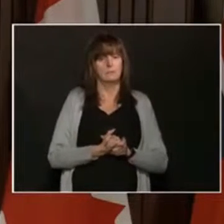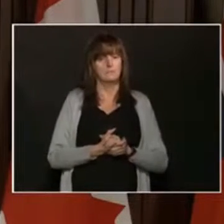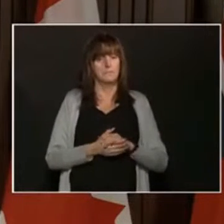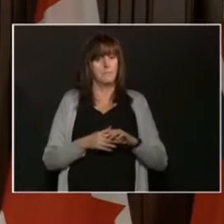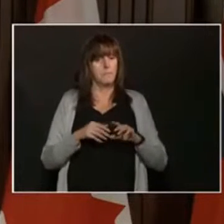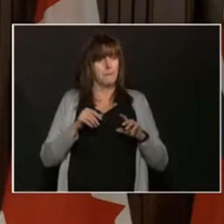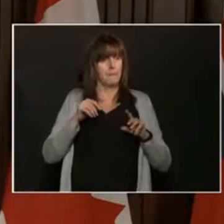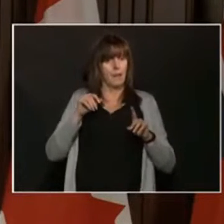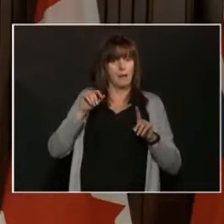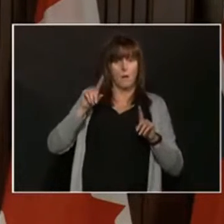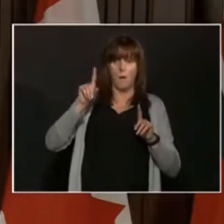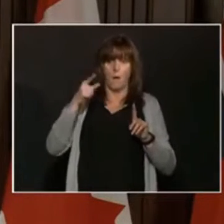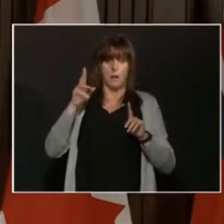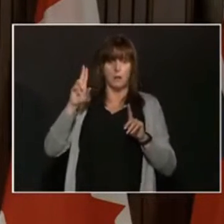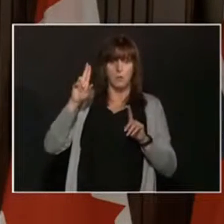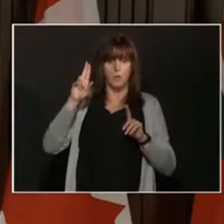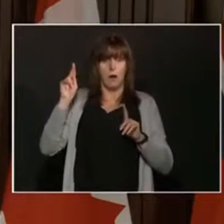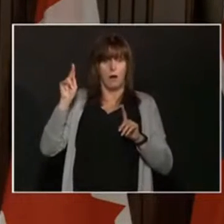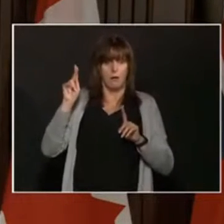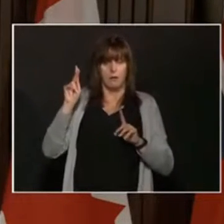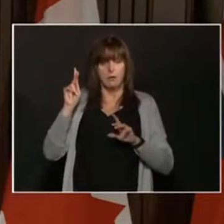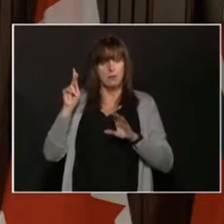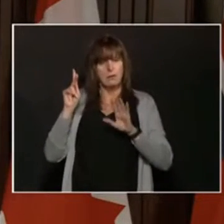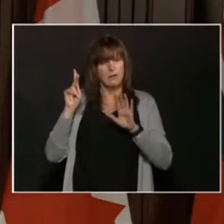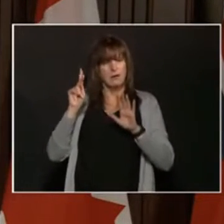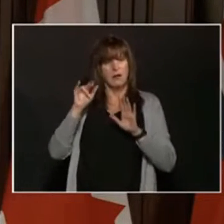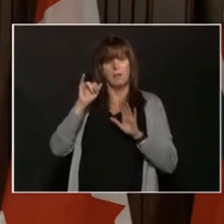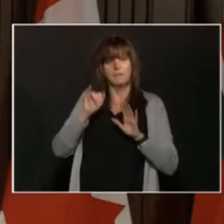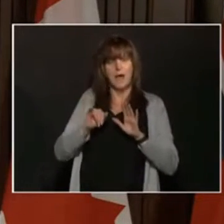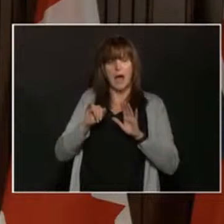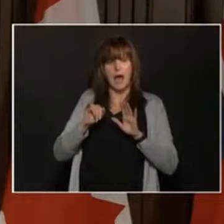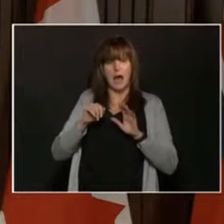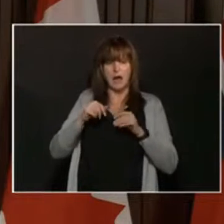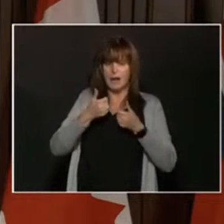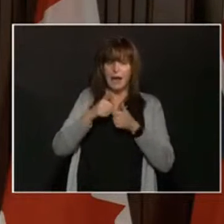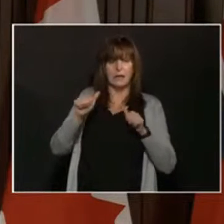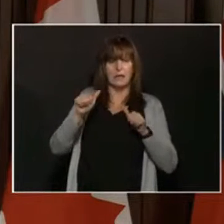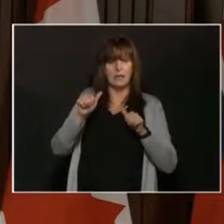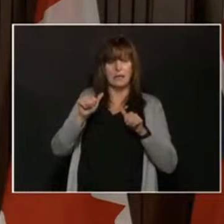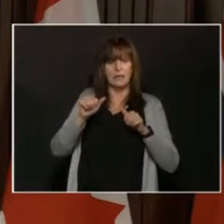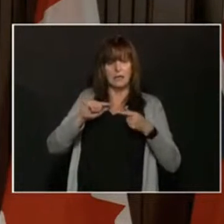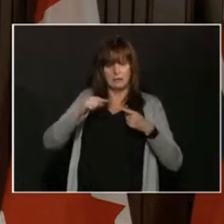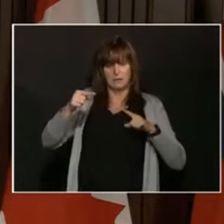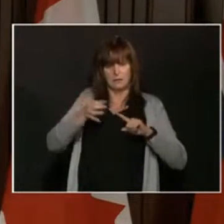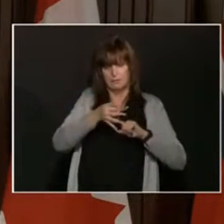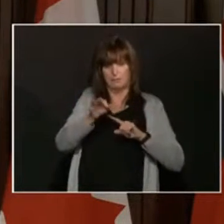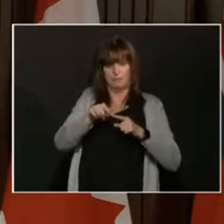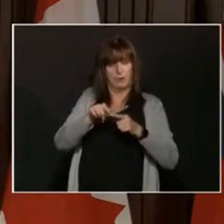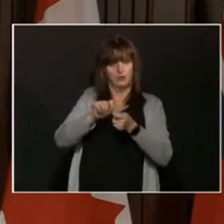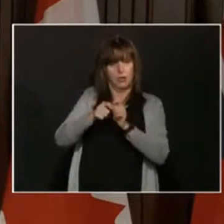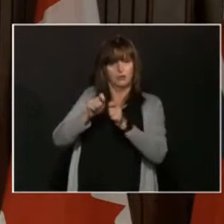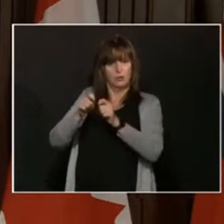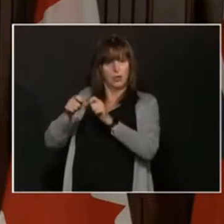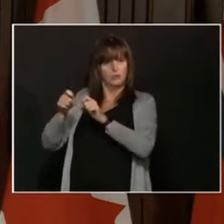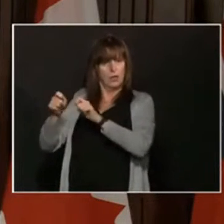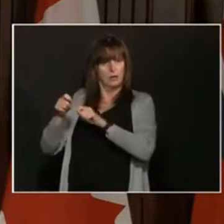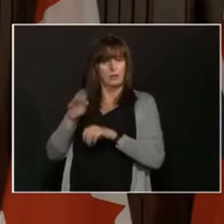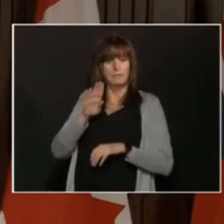do mutate. The UK variant, well, B117, people from the UK don't like being called the UK variant. But